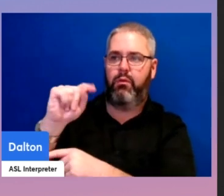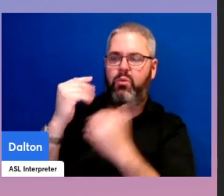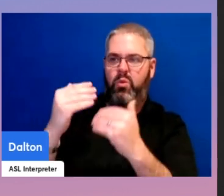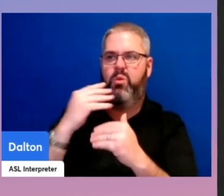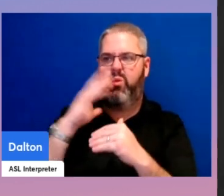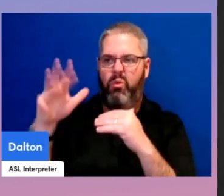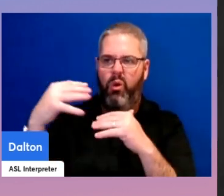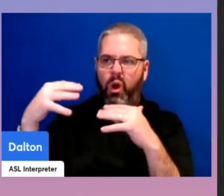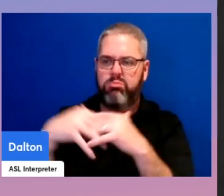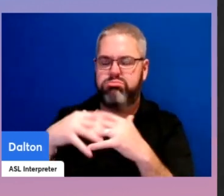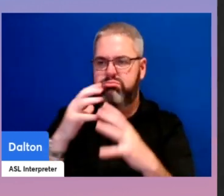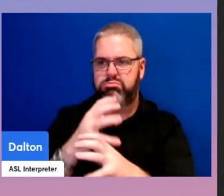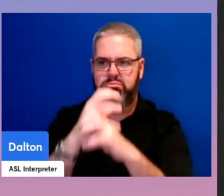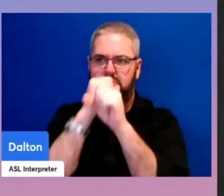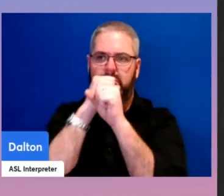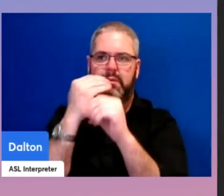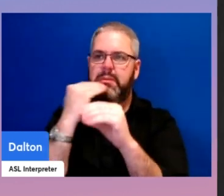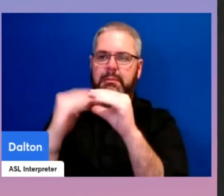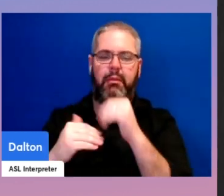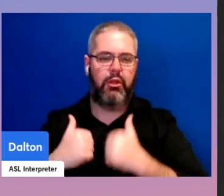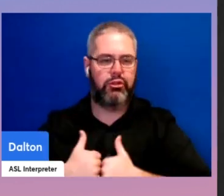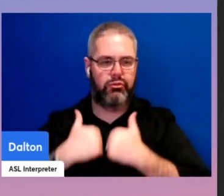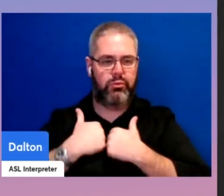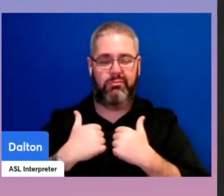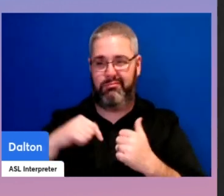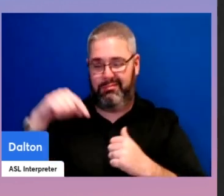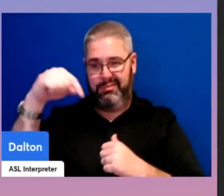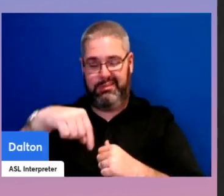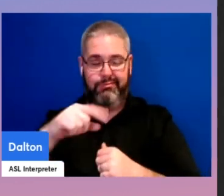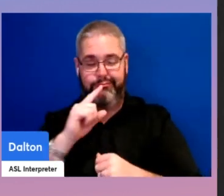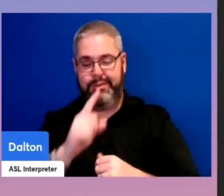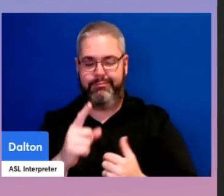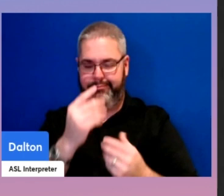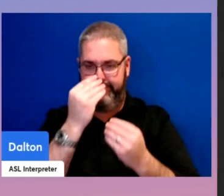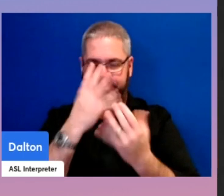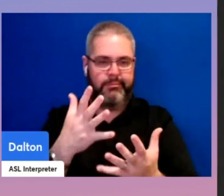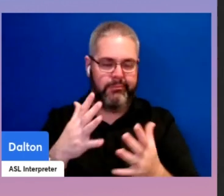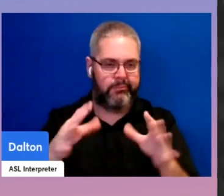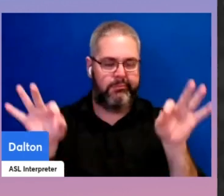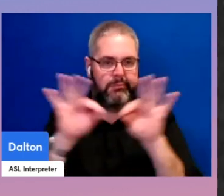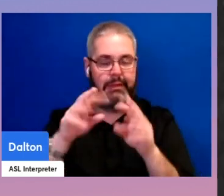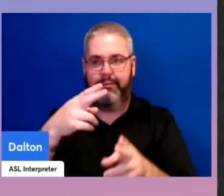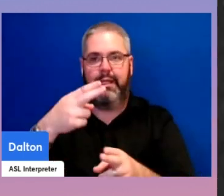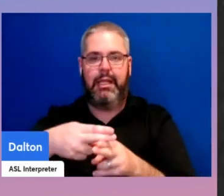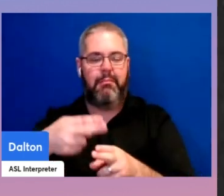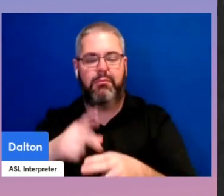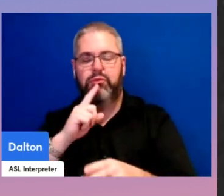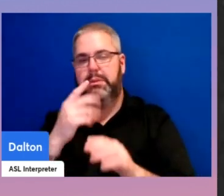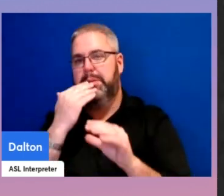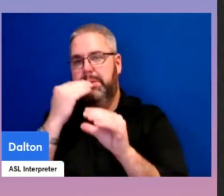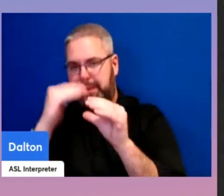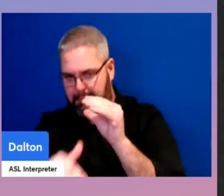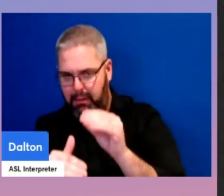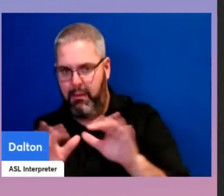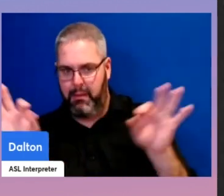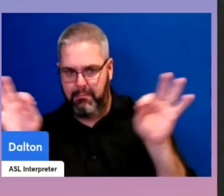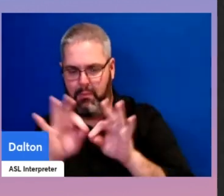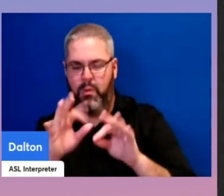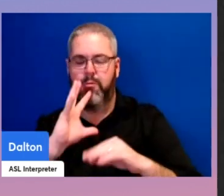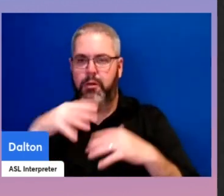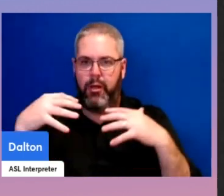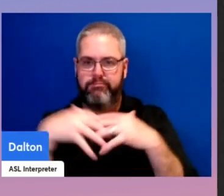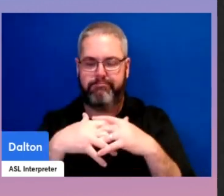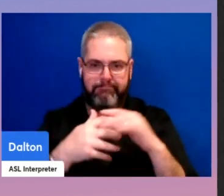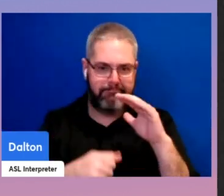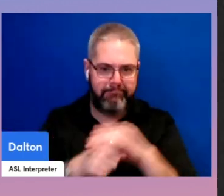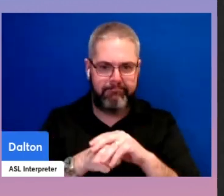right? Just for this purposes, we don't care too much about the name we want to encrypt. It's really just the email that we want to encrypt. So we go ahead and do